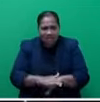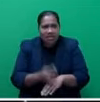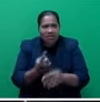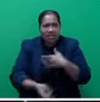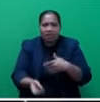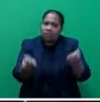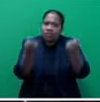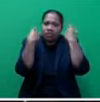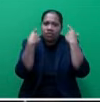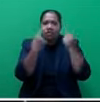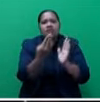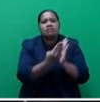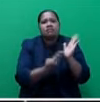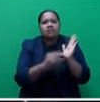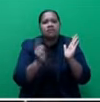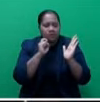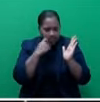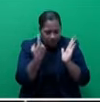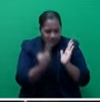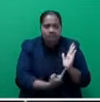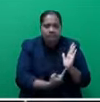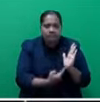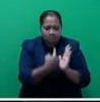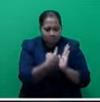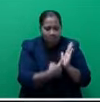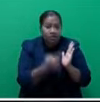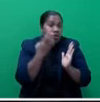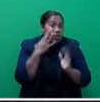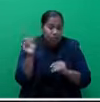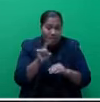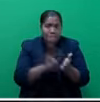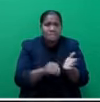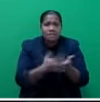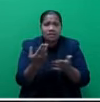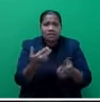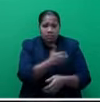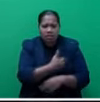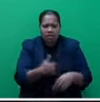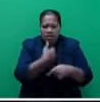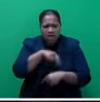idea what bills are going to come? I mean, when we came here on Monday morning, we had no idea